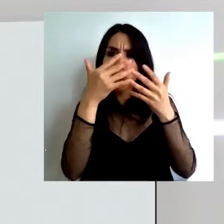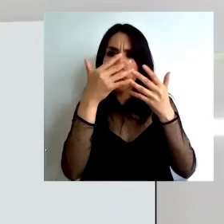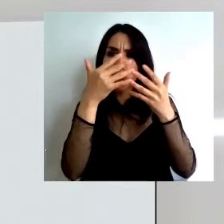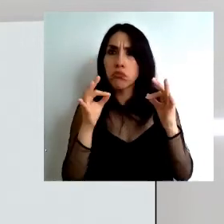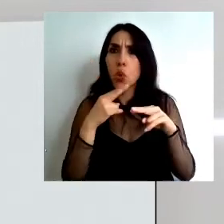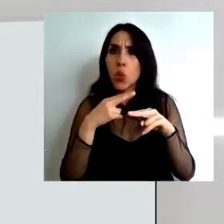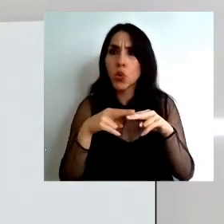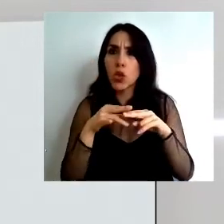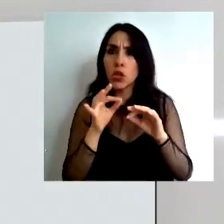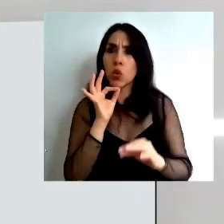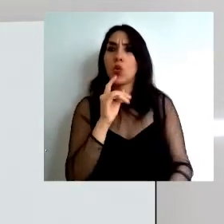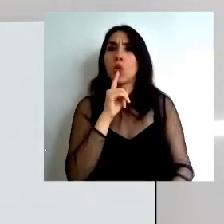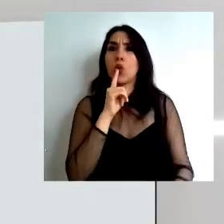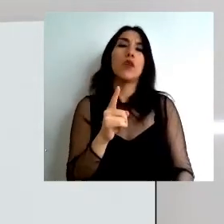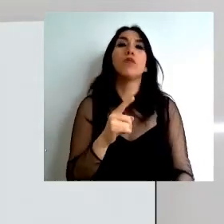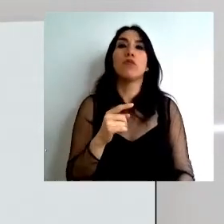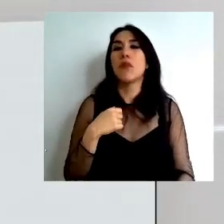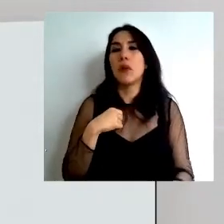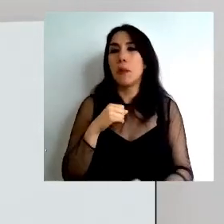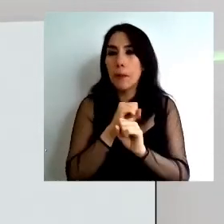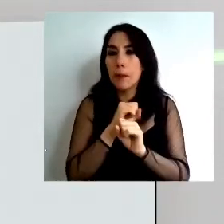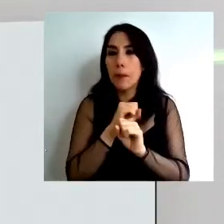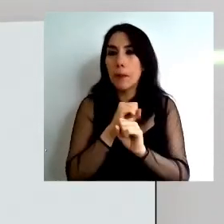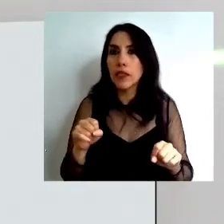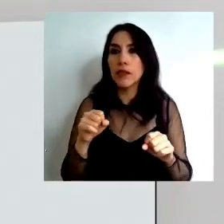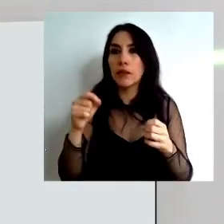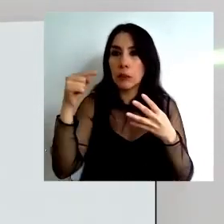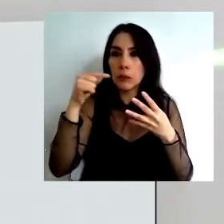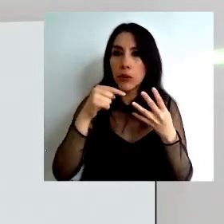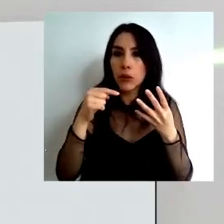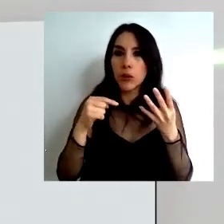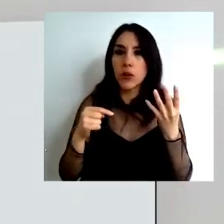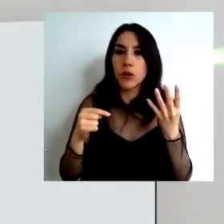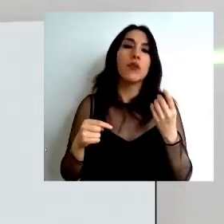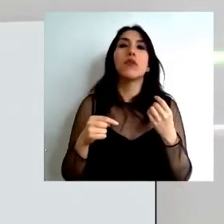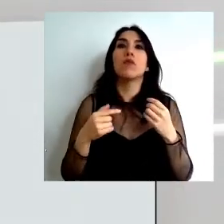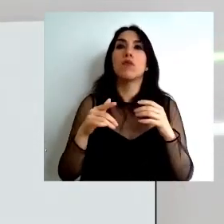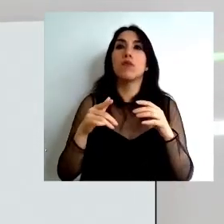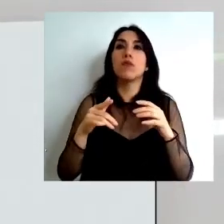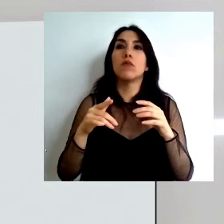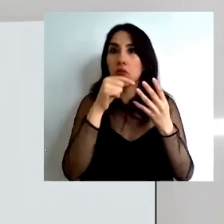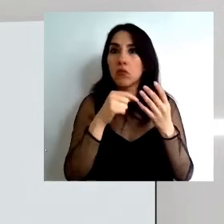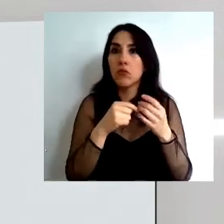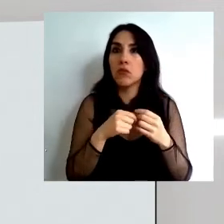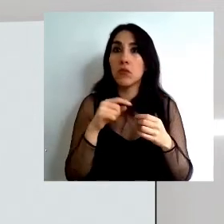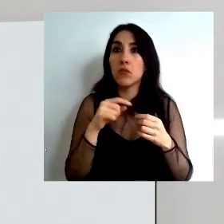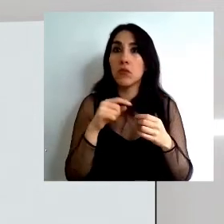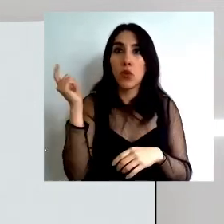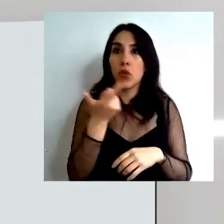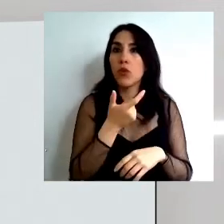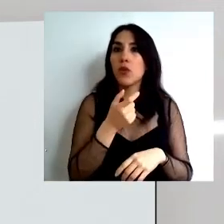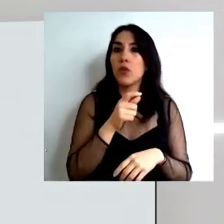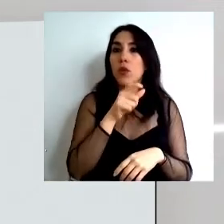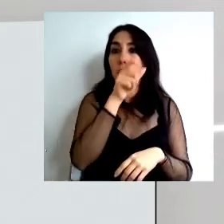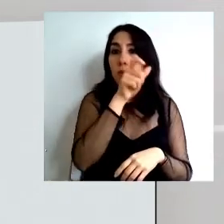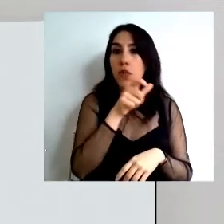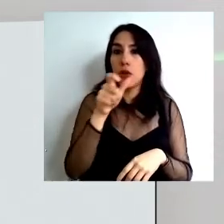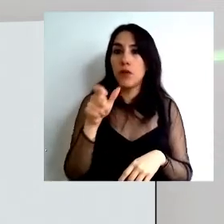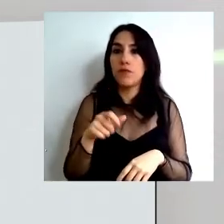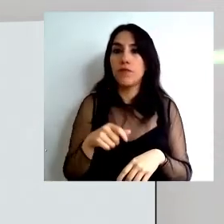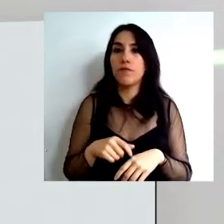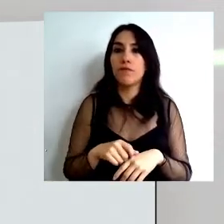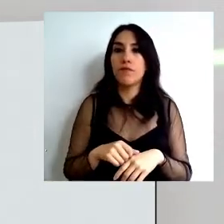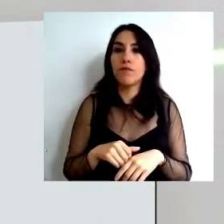users which use the information via the app and via our digital system. And this means that our